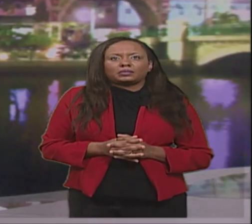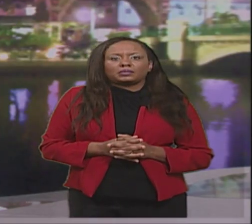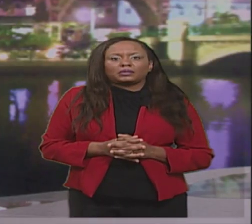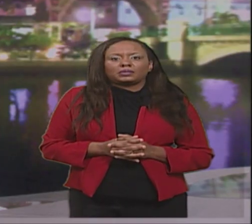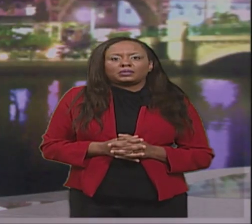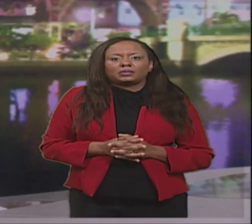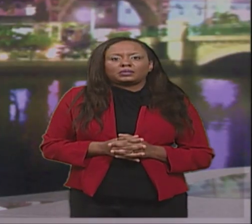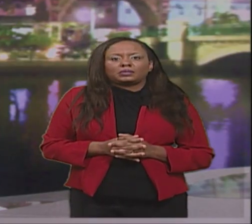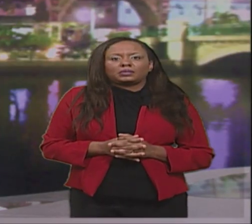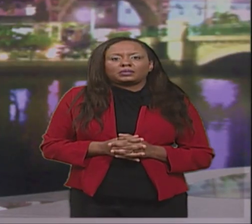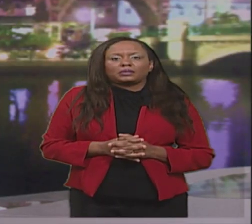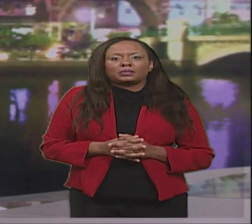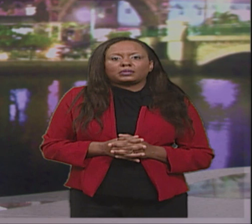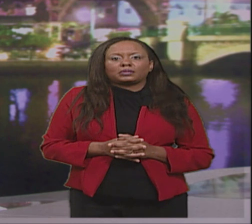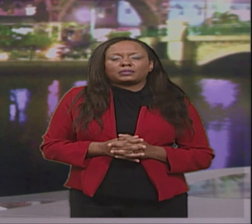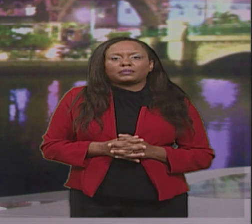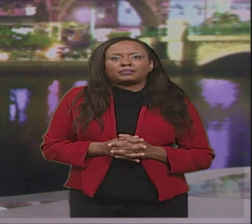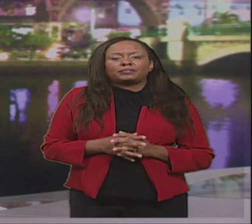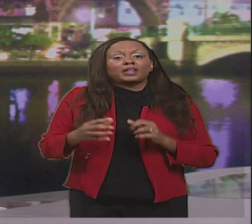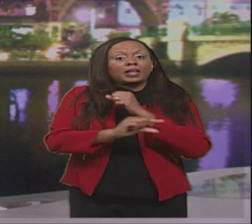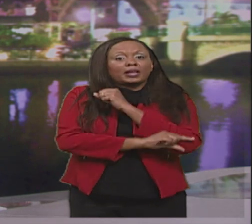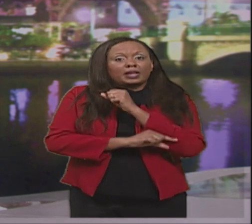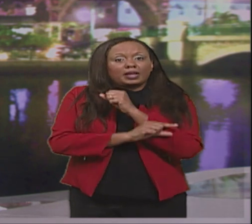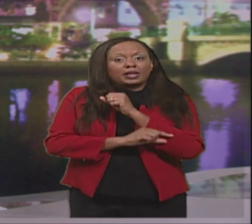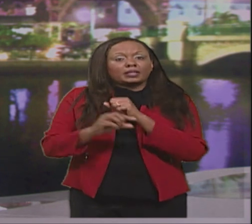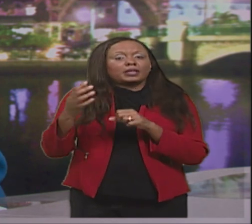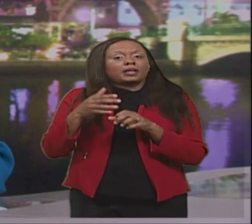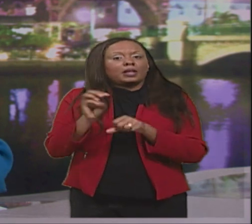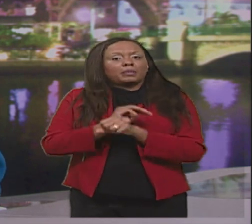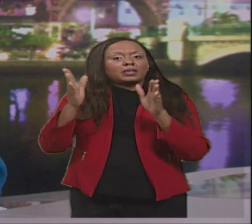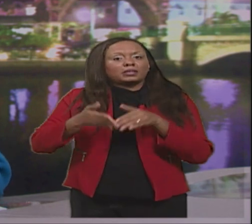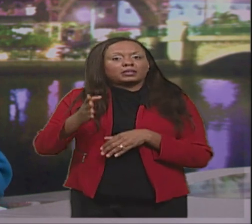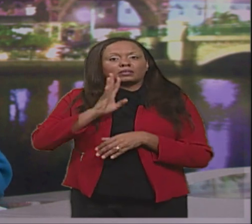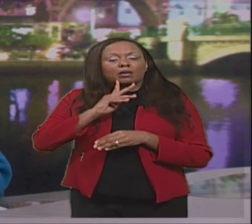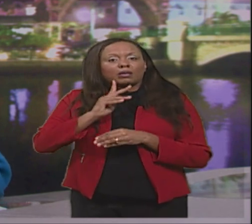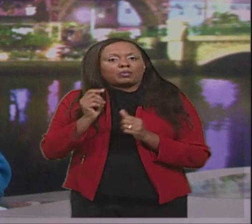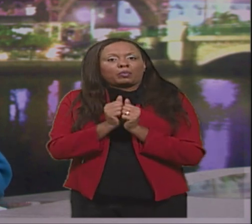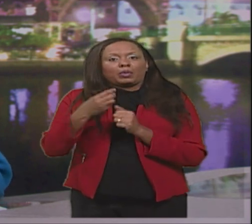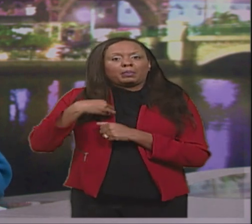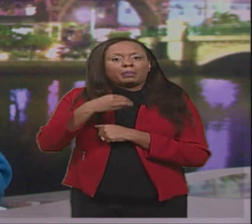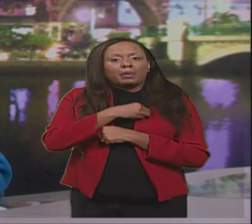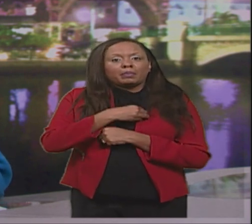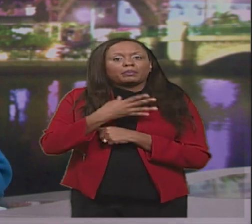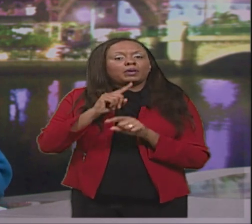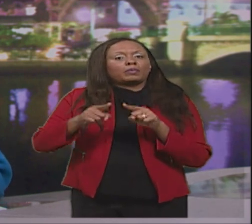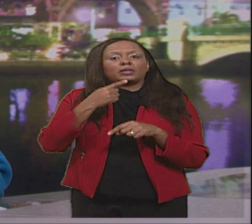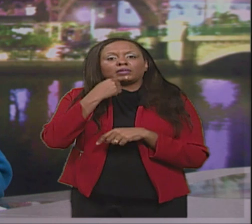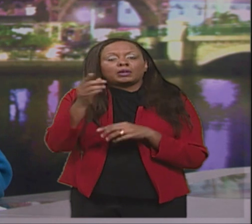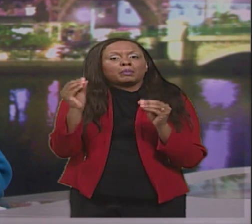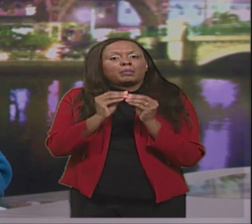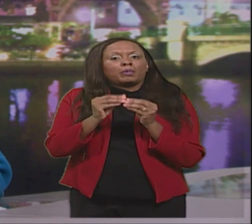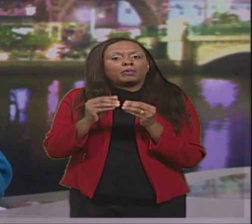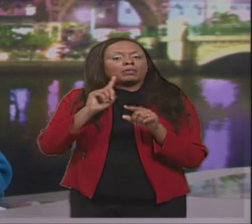In Guyana, Public Security Minister Kemraj Ranjatan has been speaking to members of the public, but we'll tell you more about